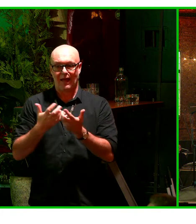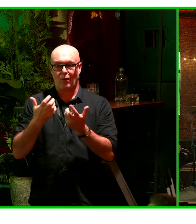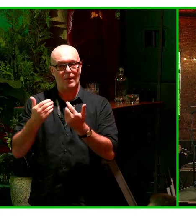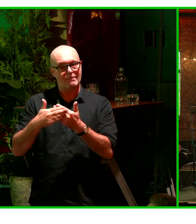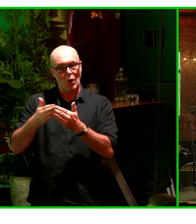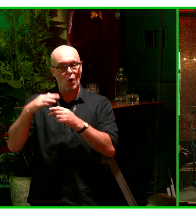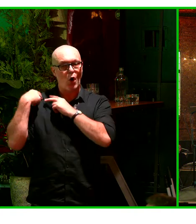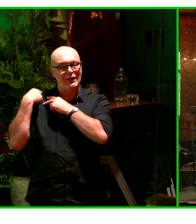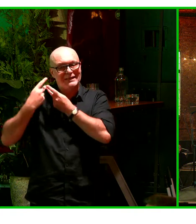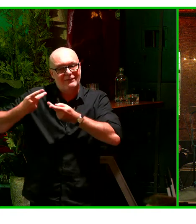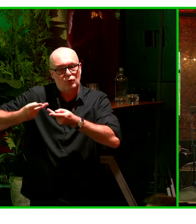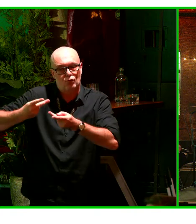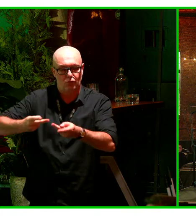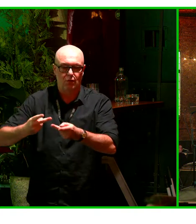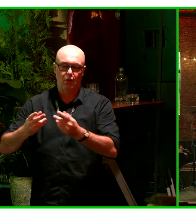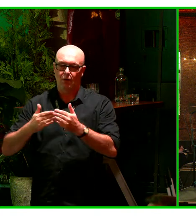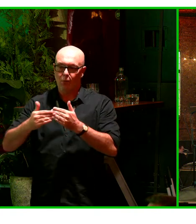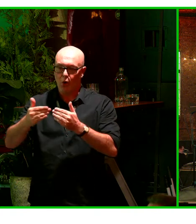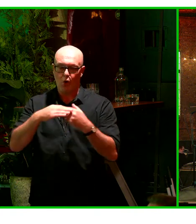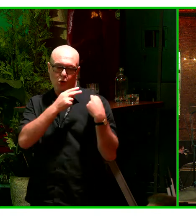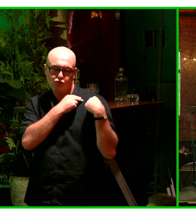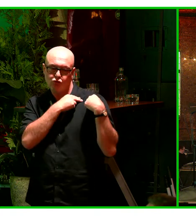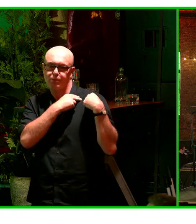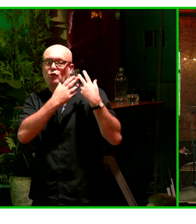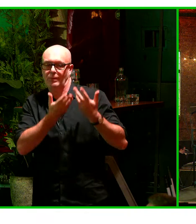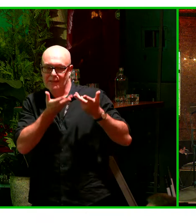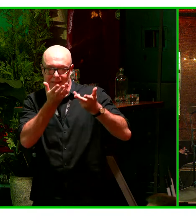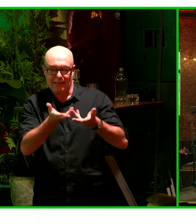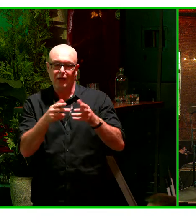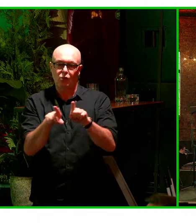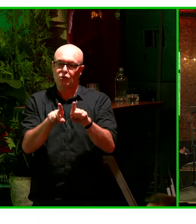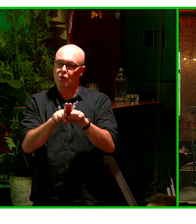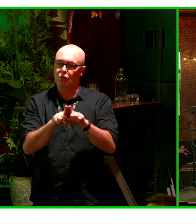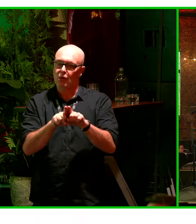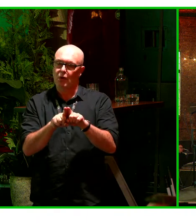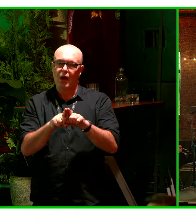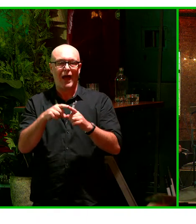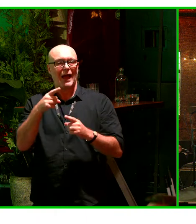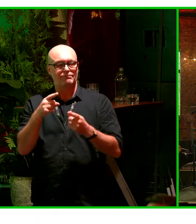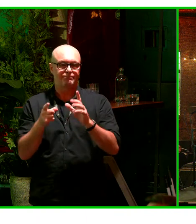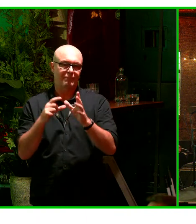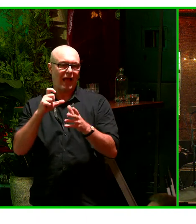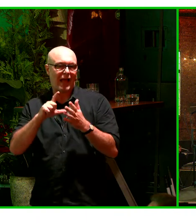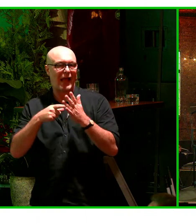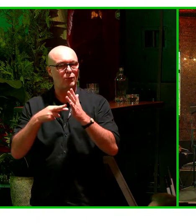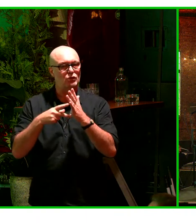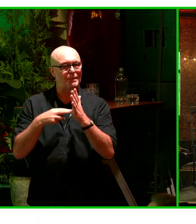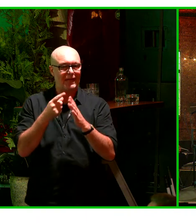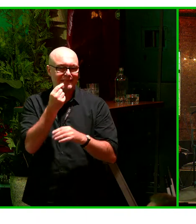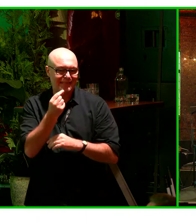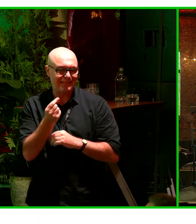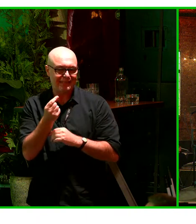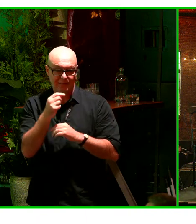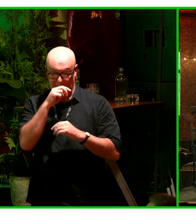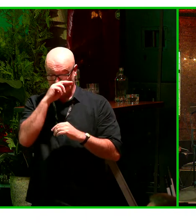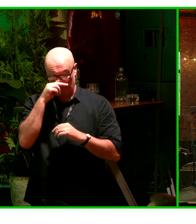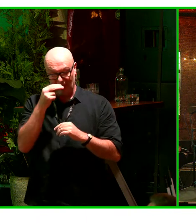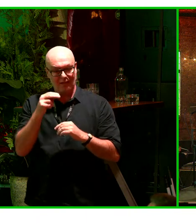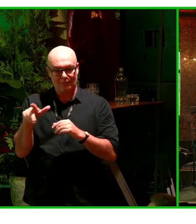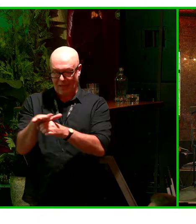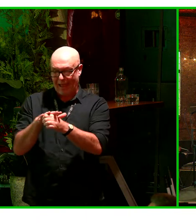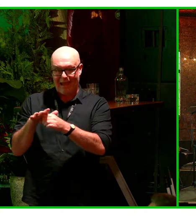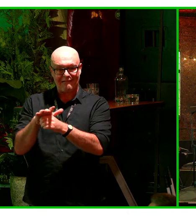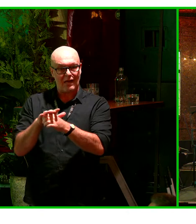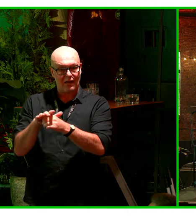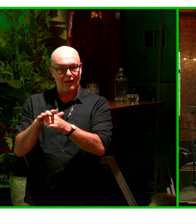more responsibility and more accountability, because that's what Boris Johnson said to me and Andy, that comes with it, more accountability to local areas.